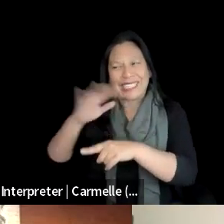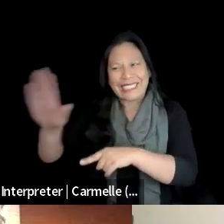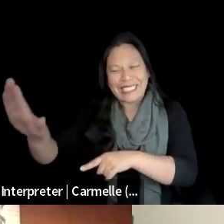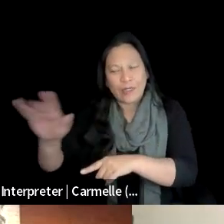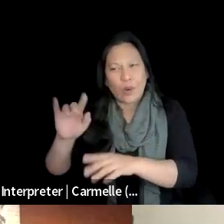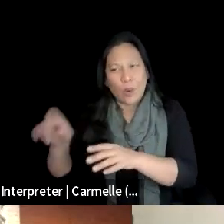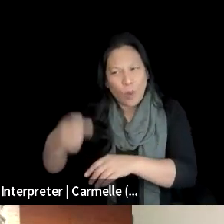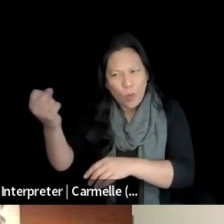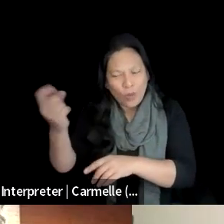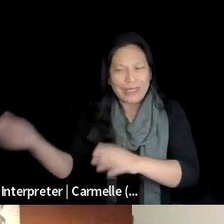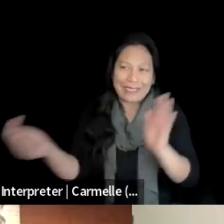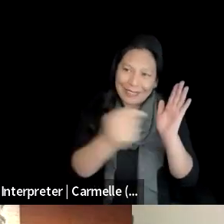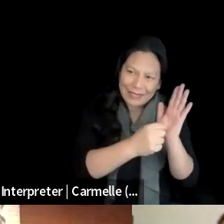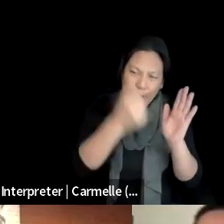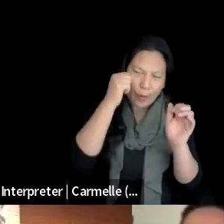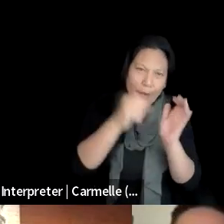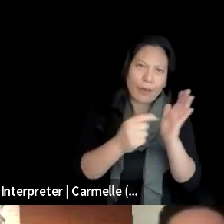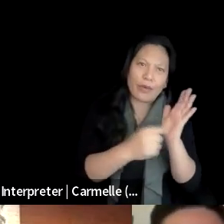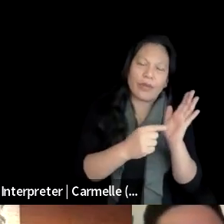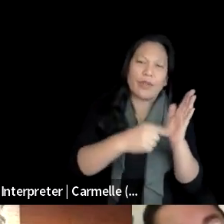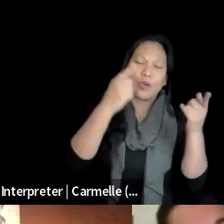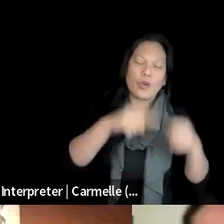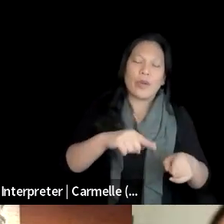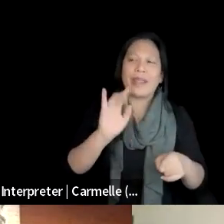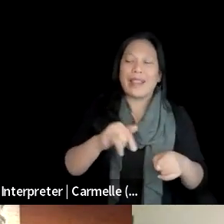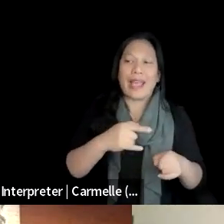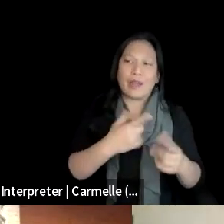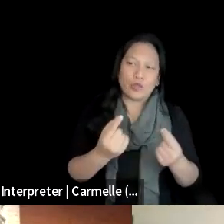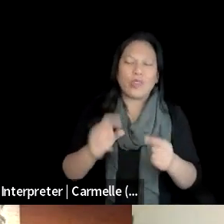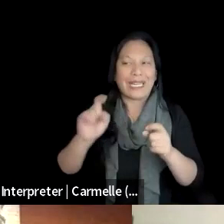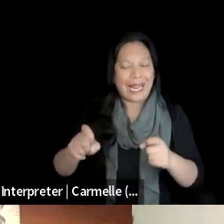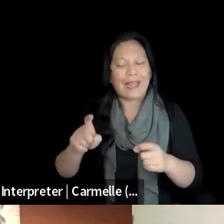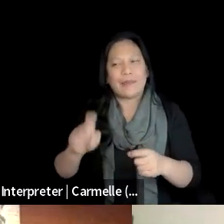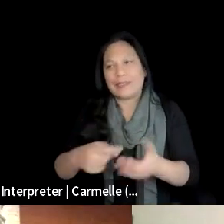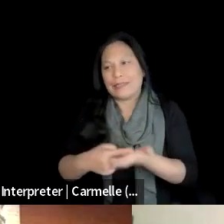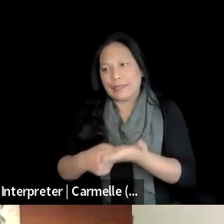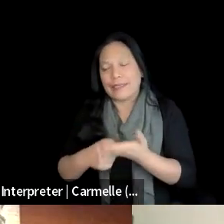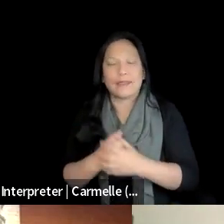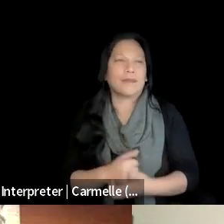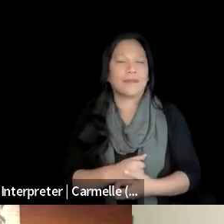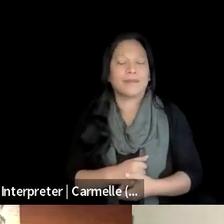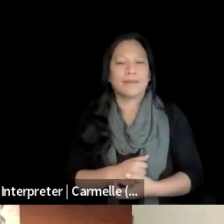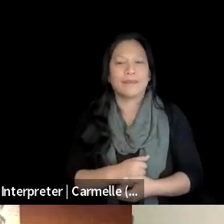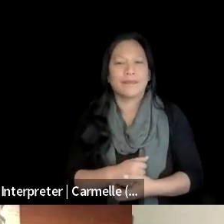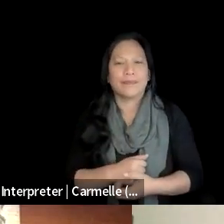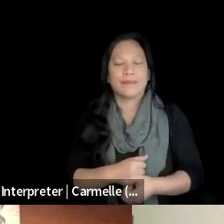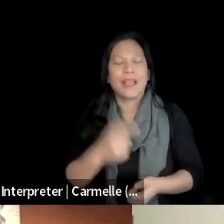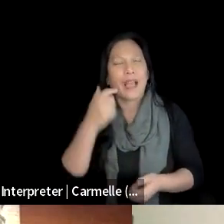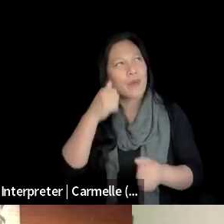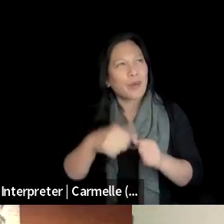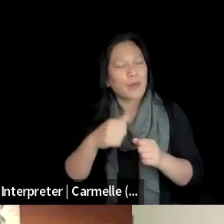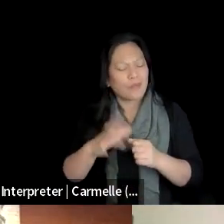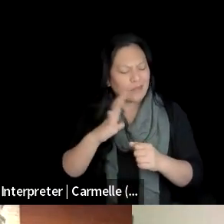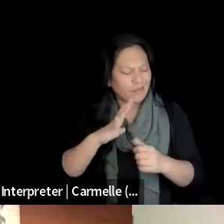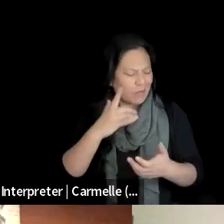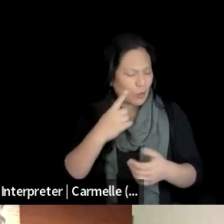Or I've often said to colleagues, particularly, like, I think I'm absorbing some of Nina's sentiment about like, oh, what is